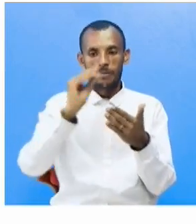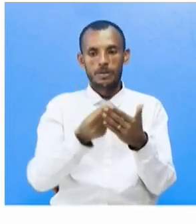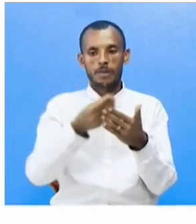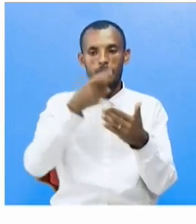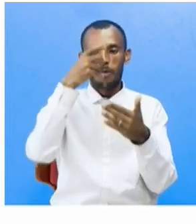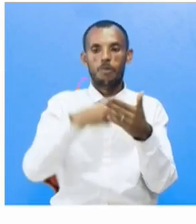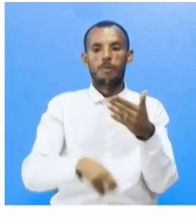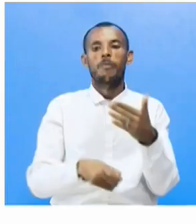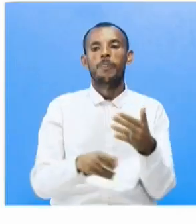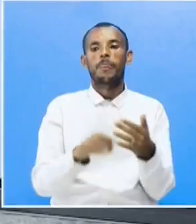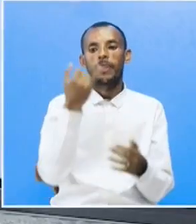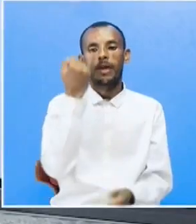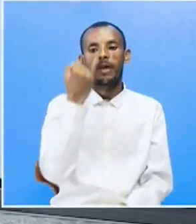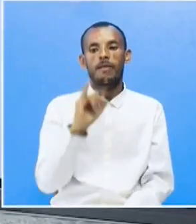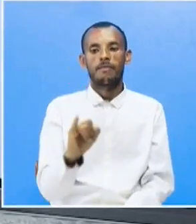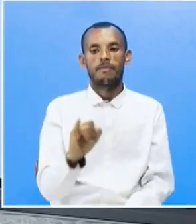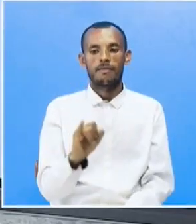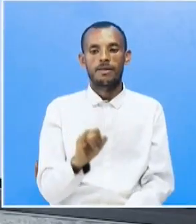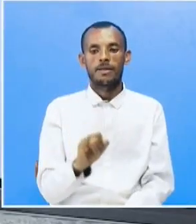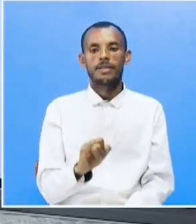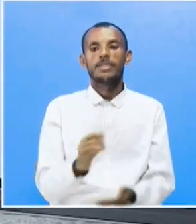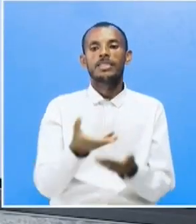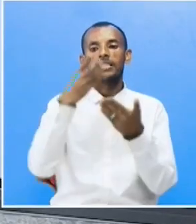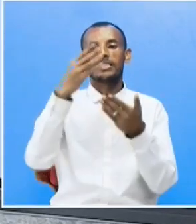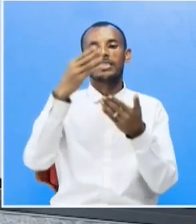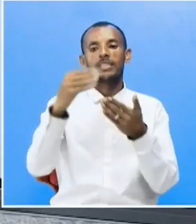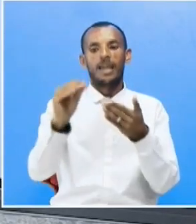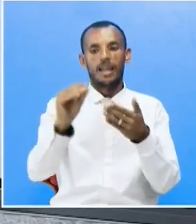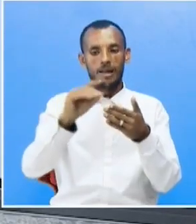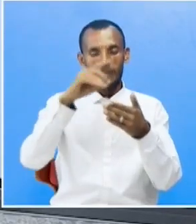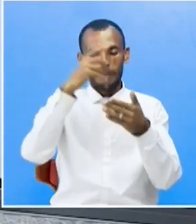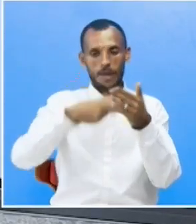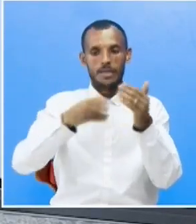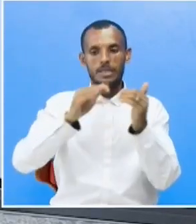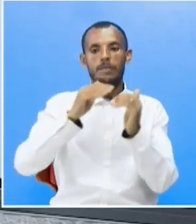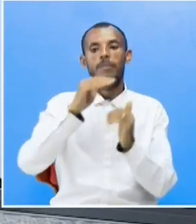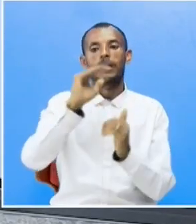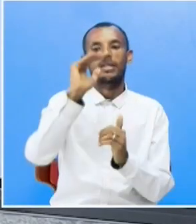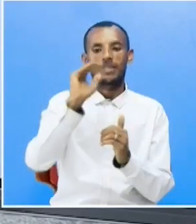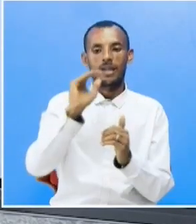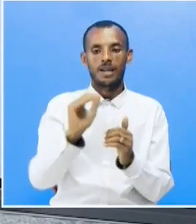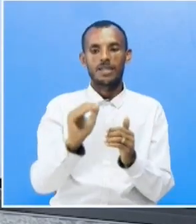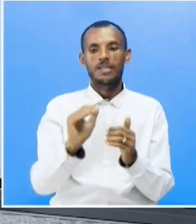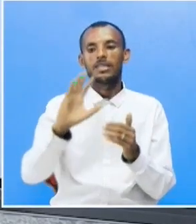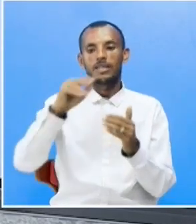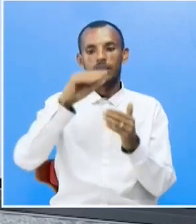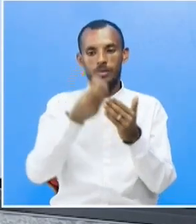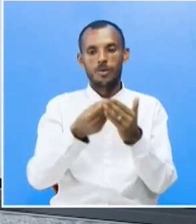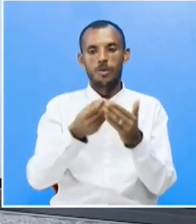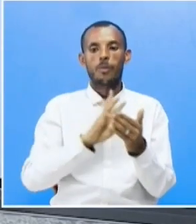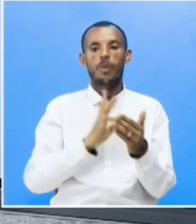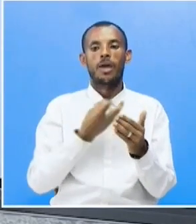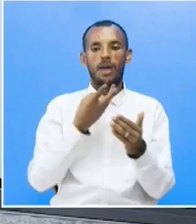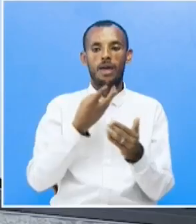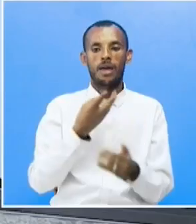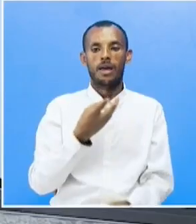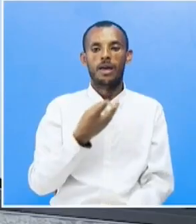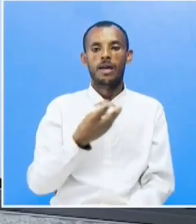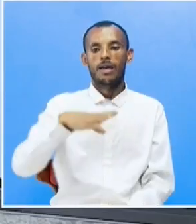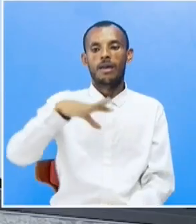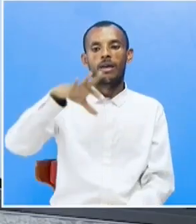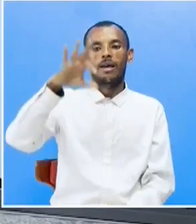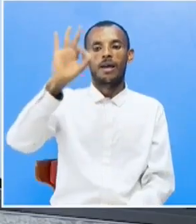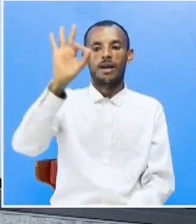If the selling price is bigger than the cost price, then we will have a